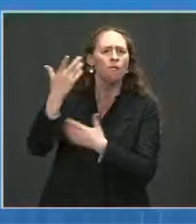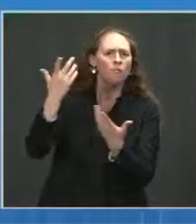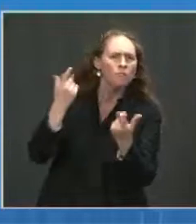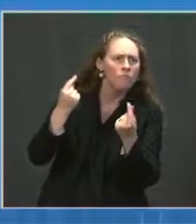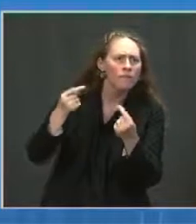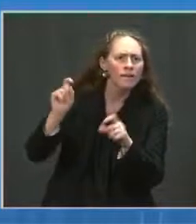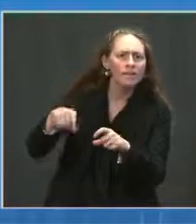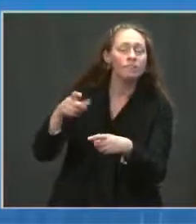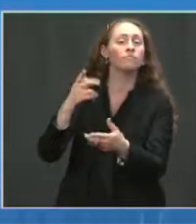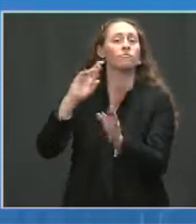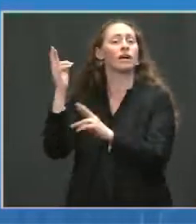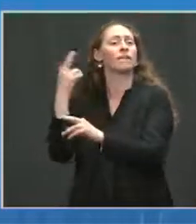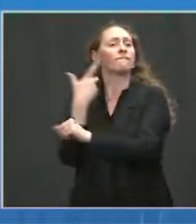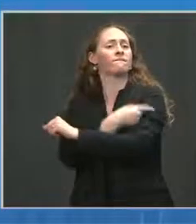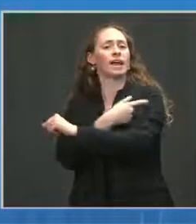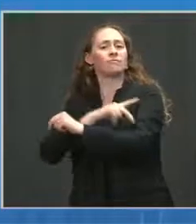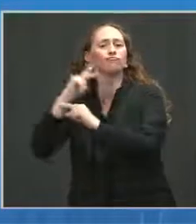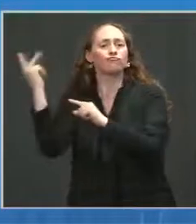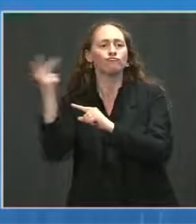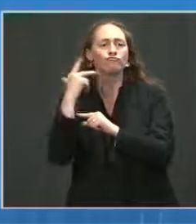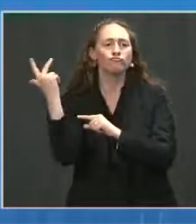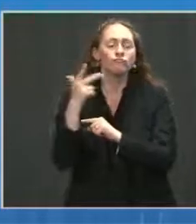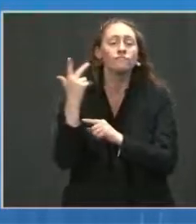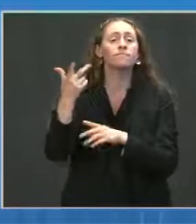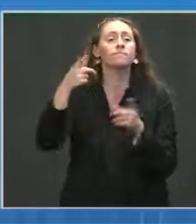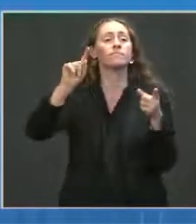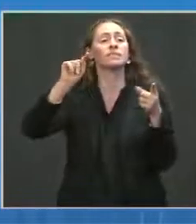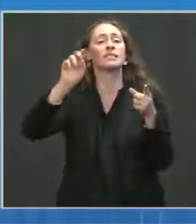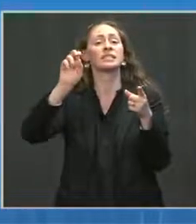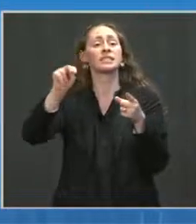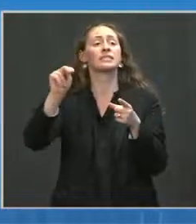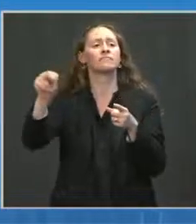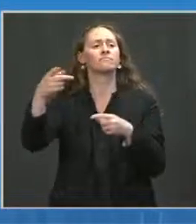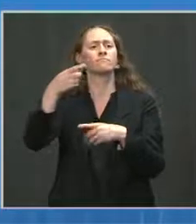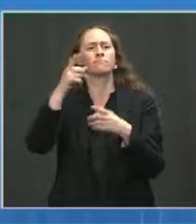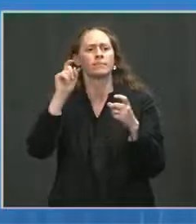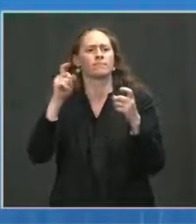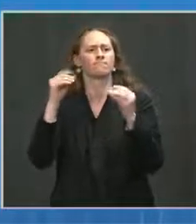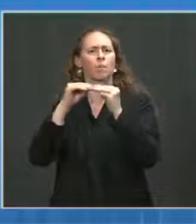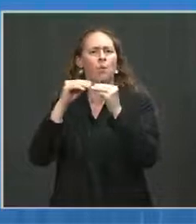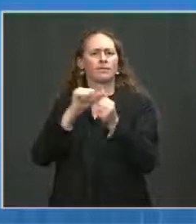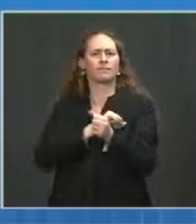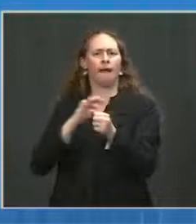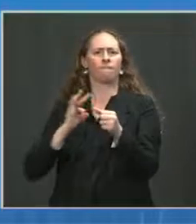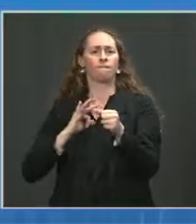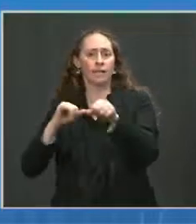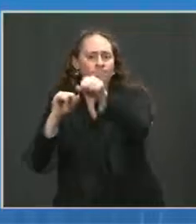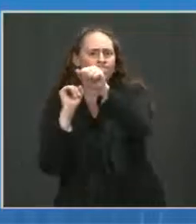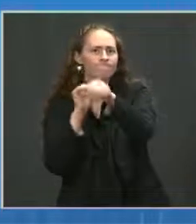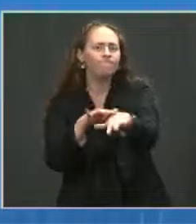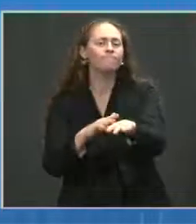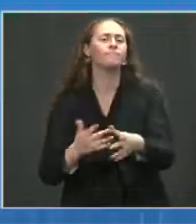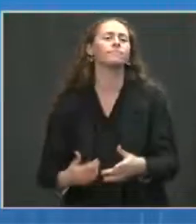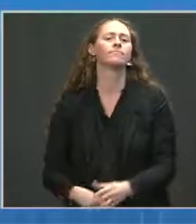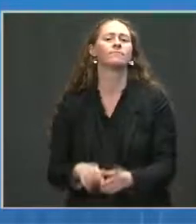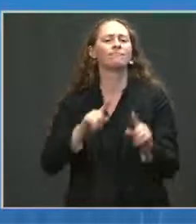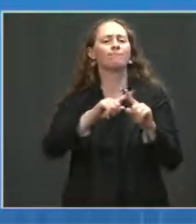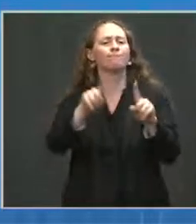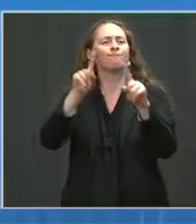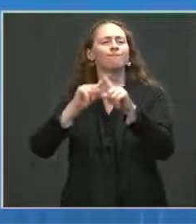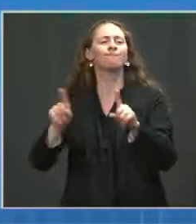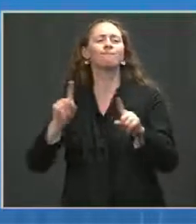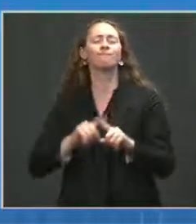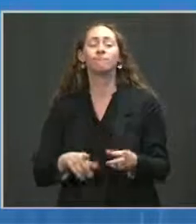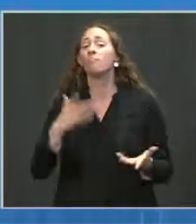staffing. And the administration is doing extensive outreach in states like Wyoming and Arizona to